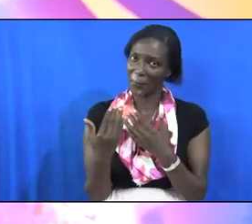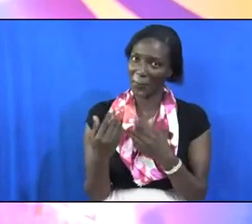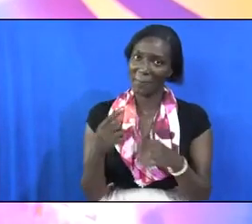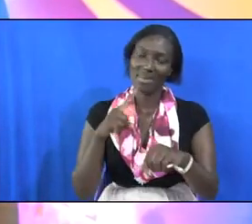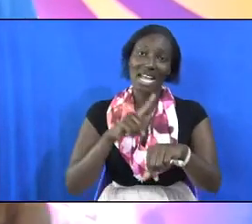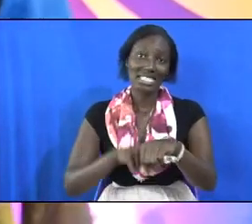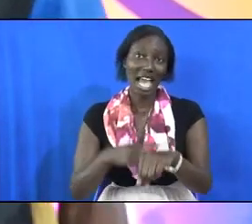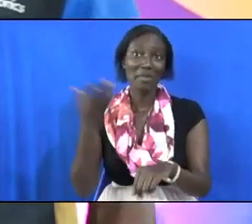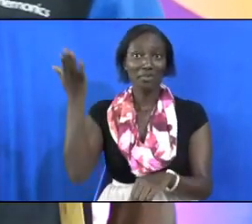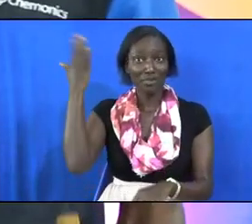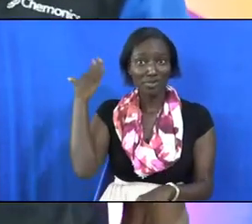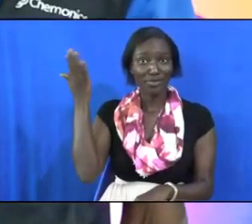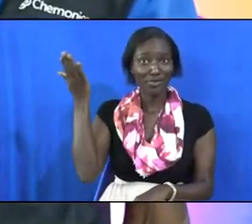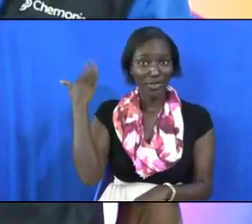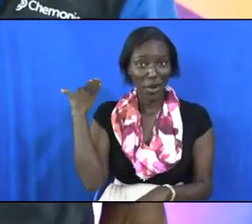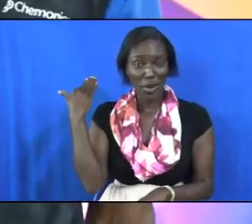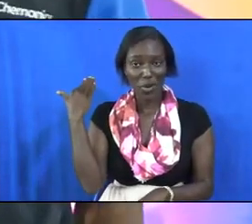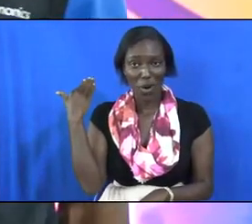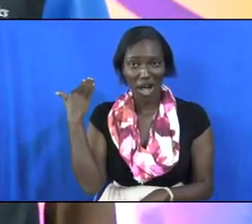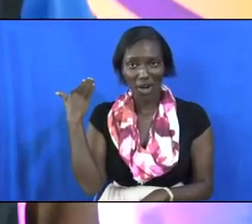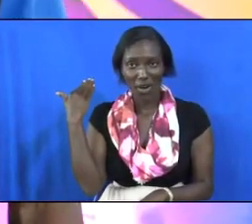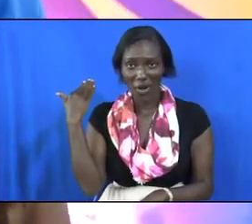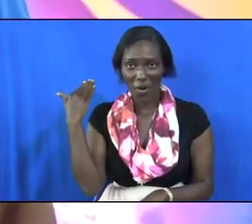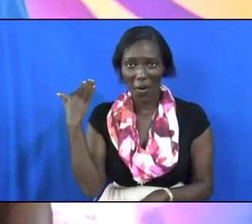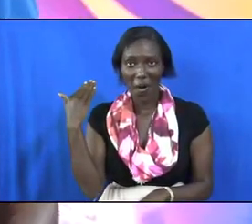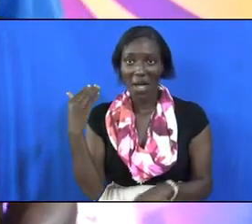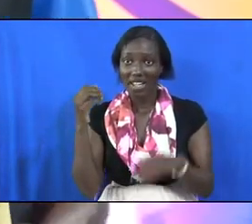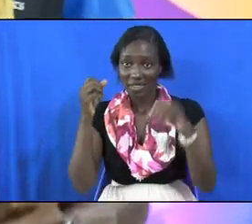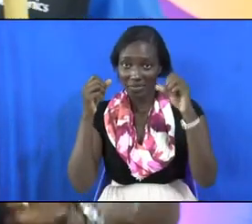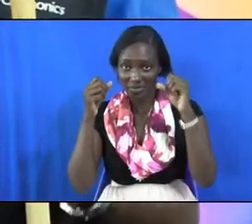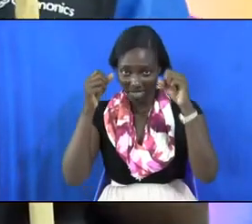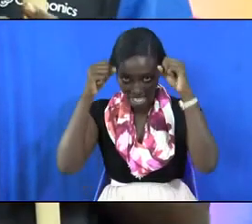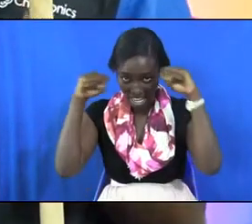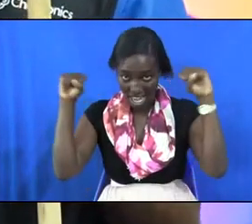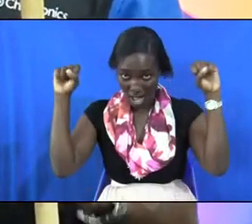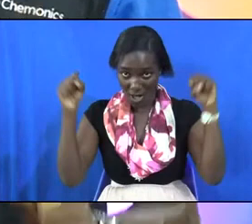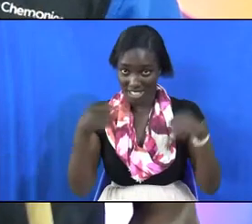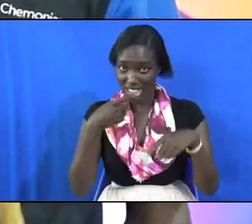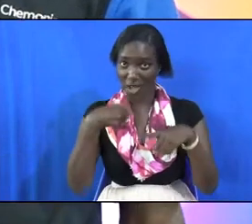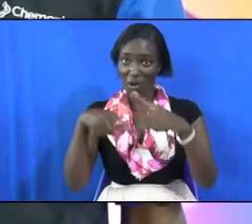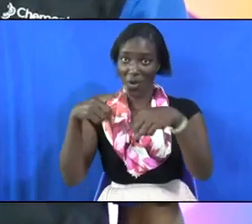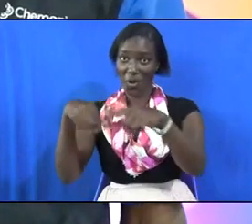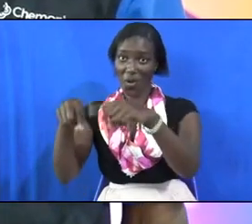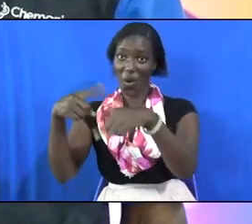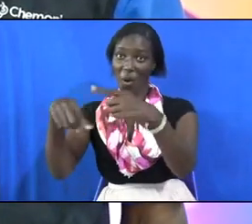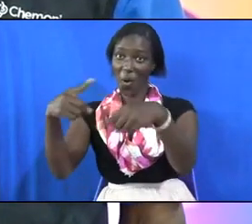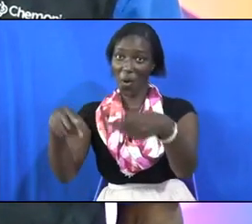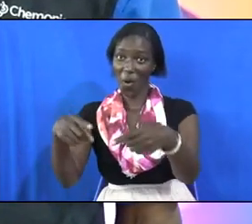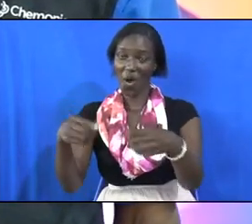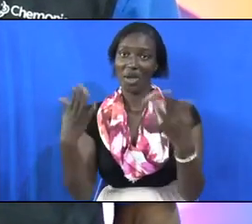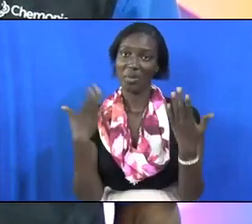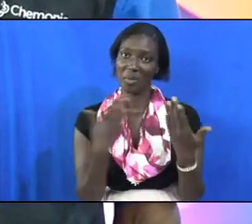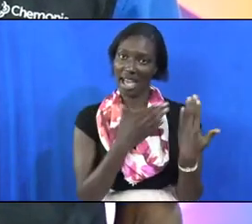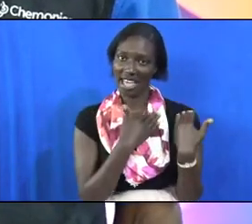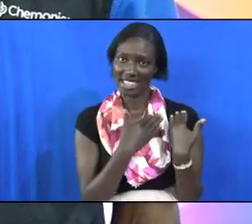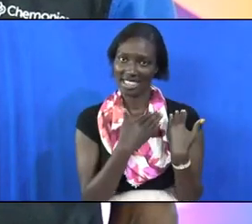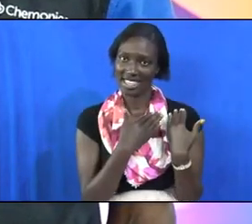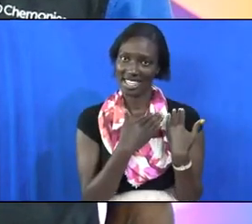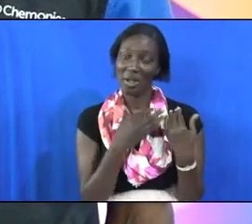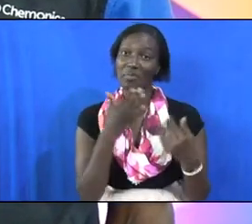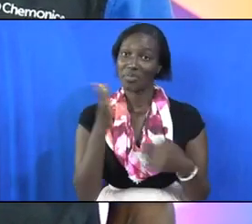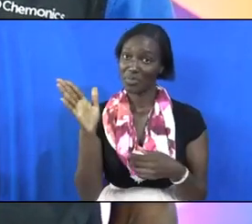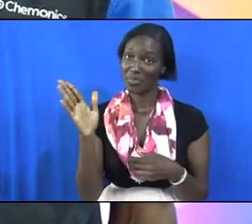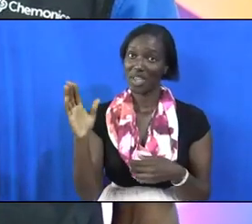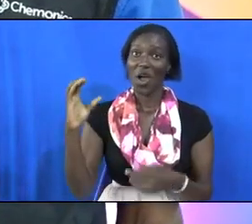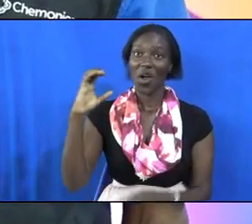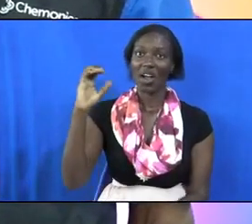young, we used to take our cows to take a bath. And where they used to take a bath was called a